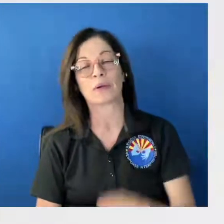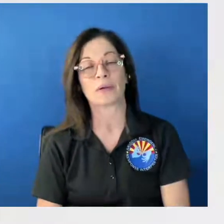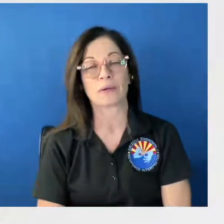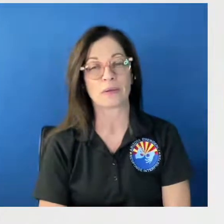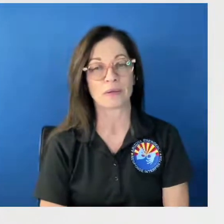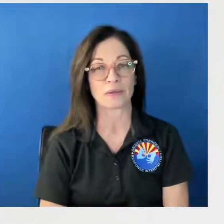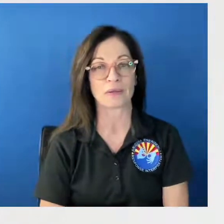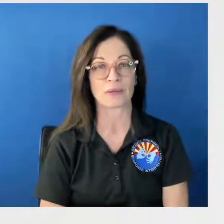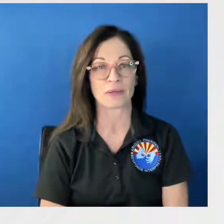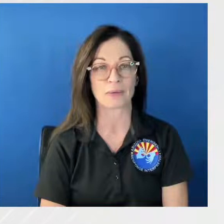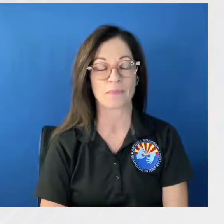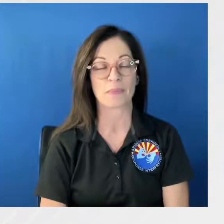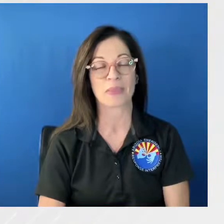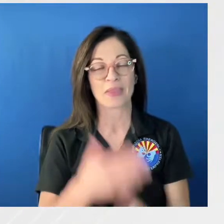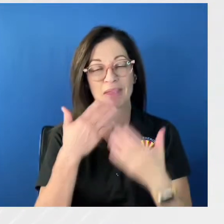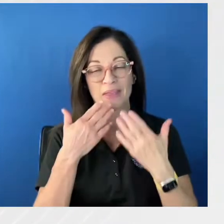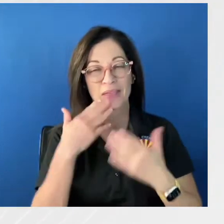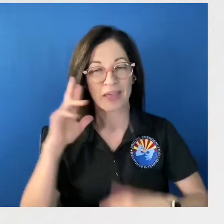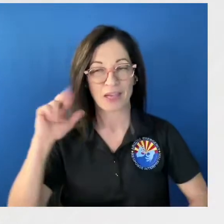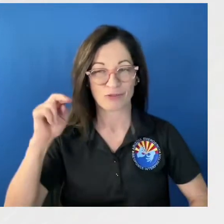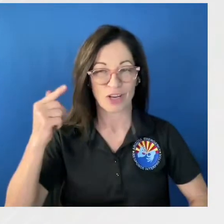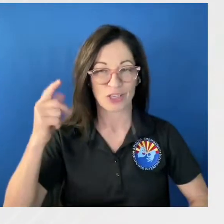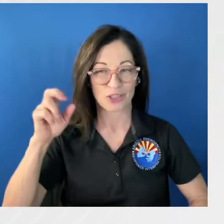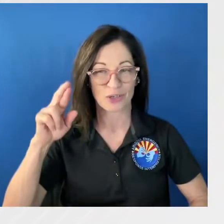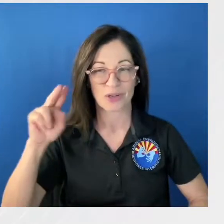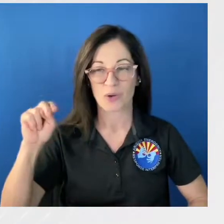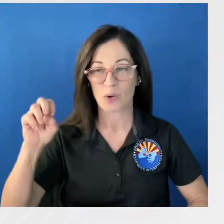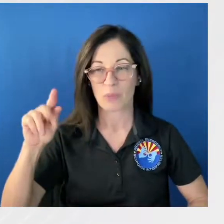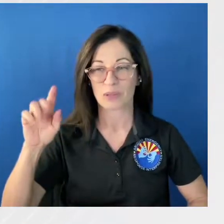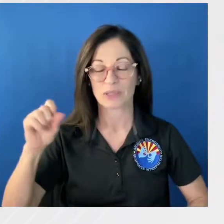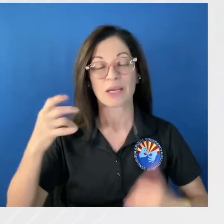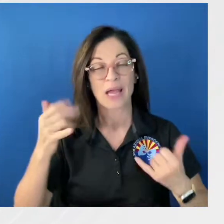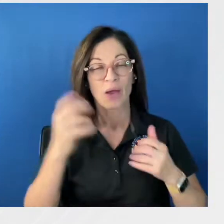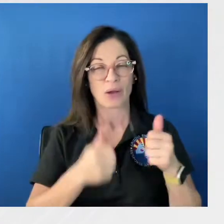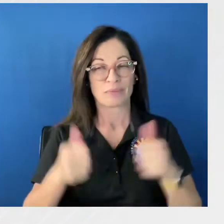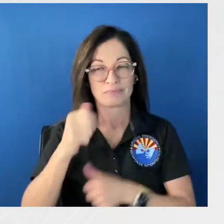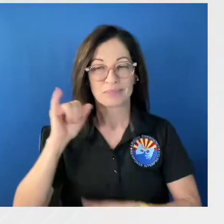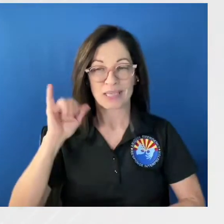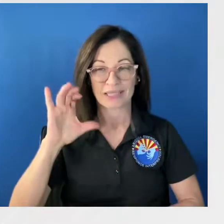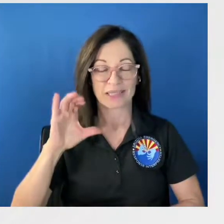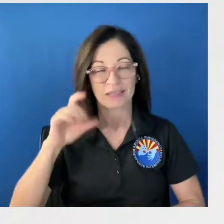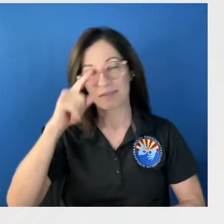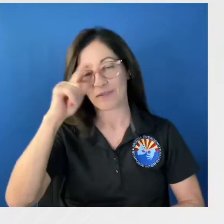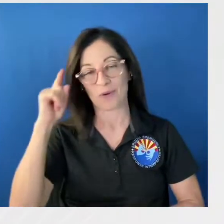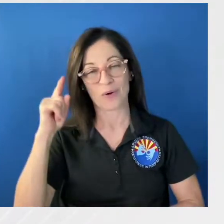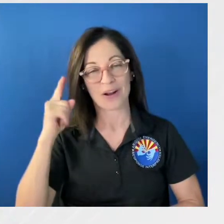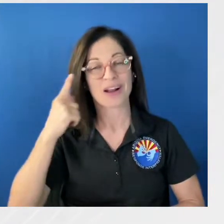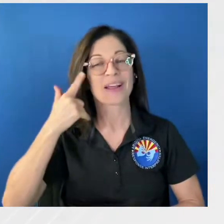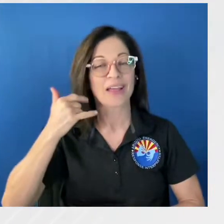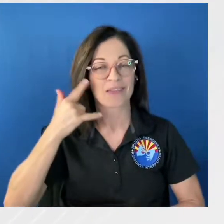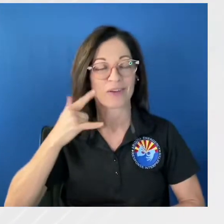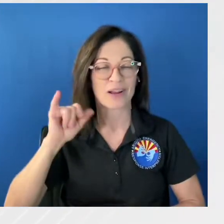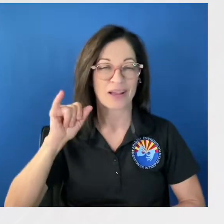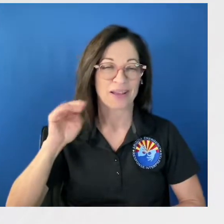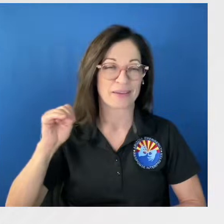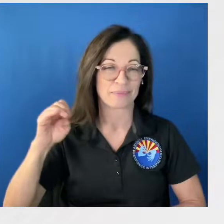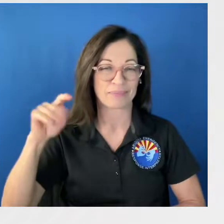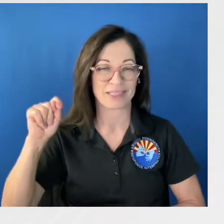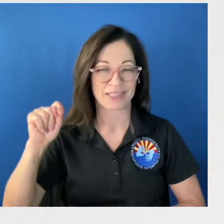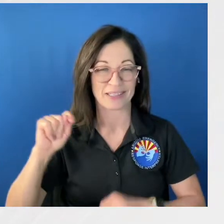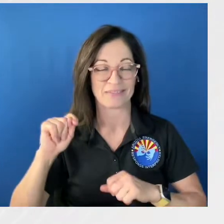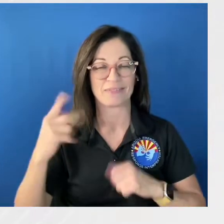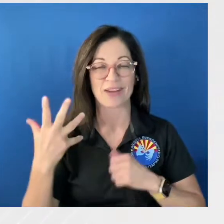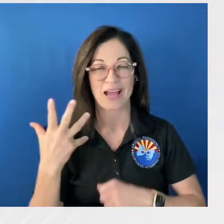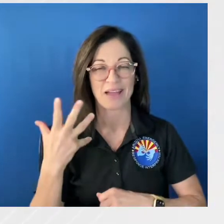Thank you, Ranger Nobles. Appreciate that. Next up, we're going to bring our incident commander up for California Interagency Incident Management Team 5,